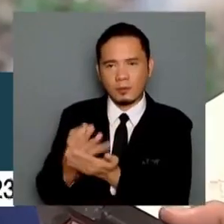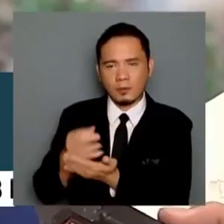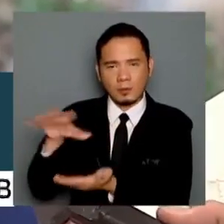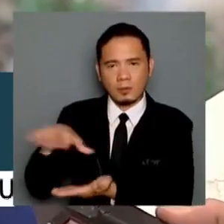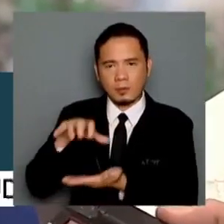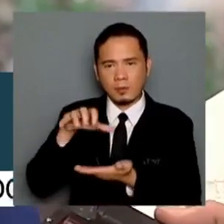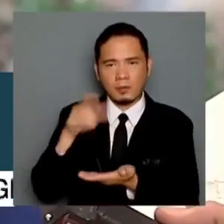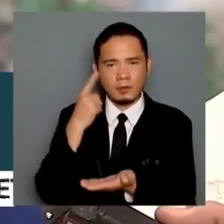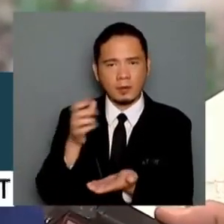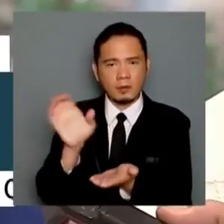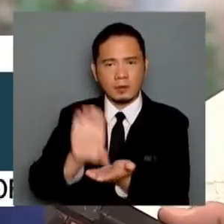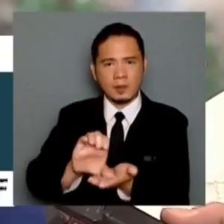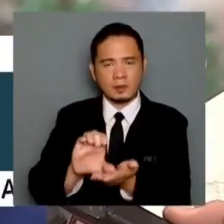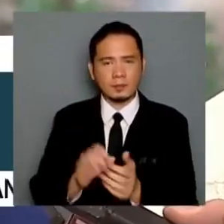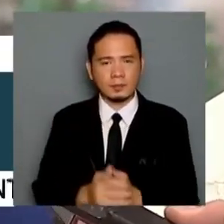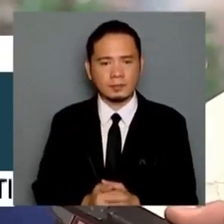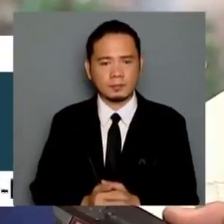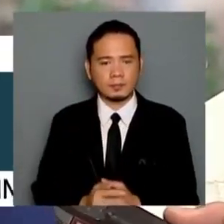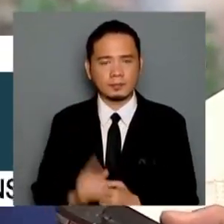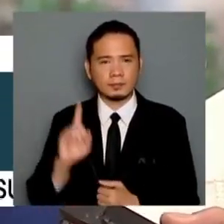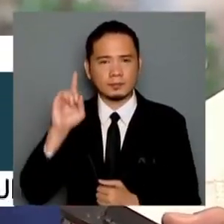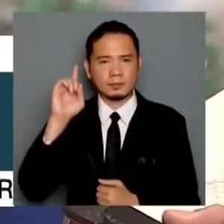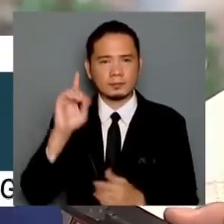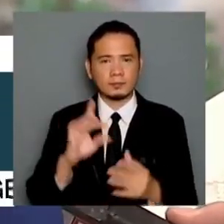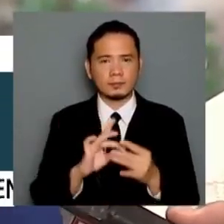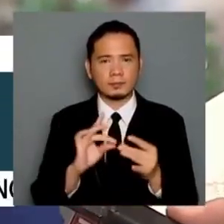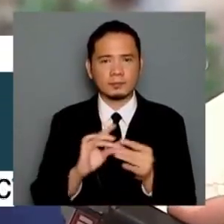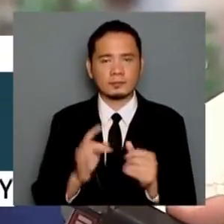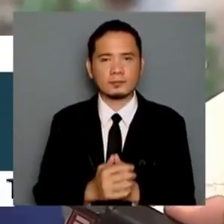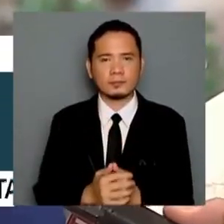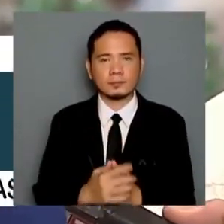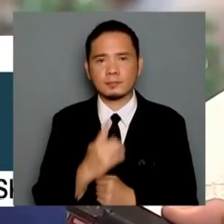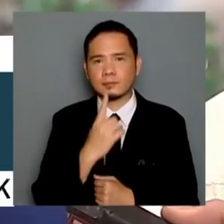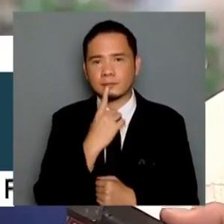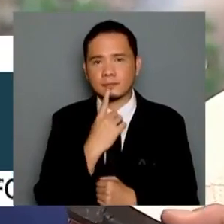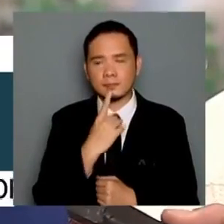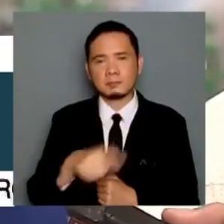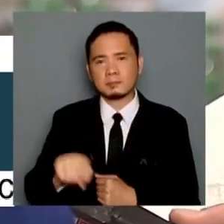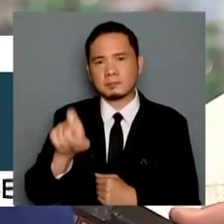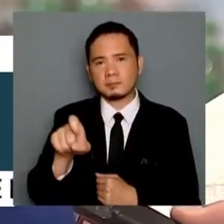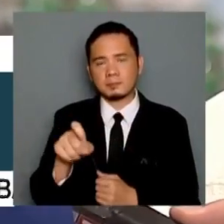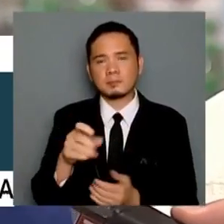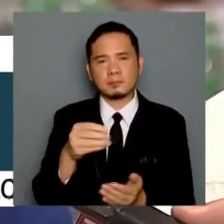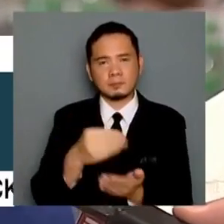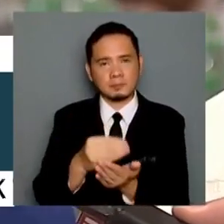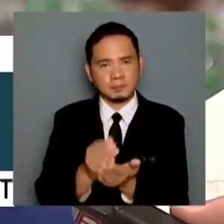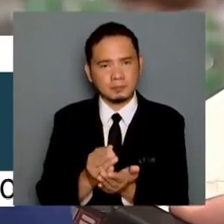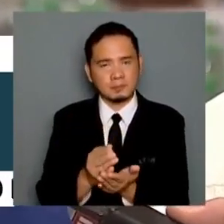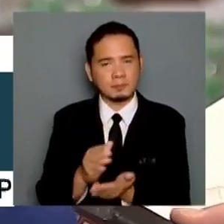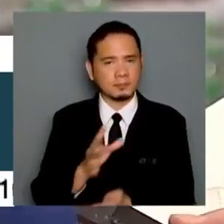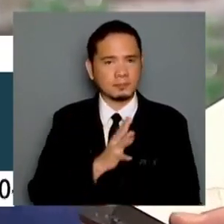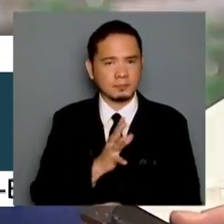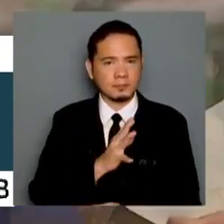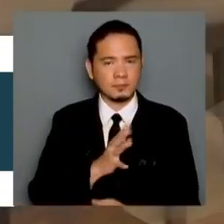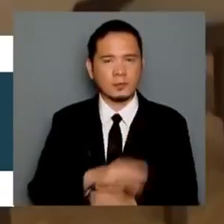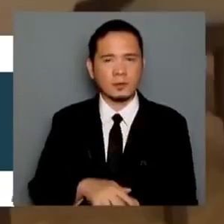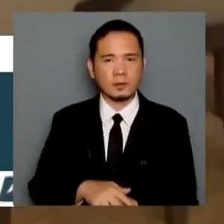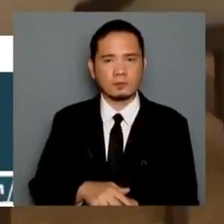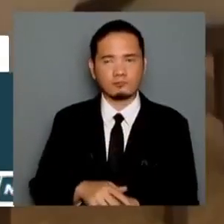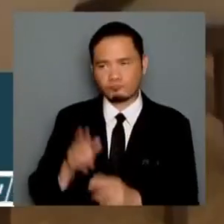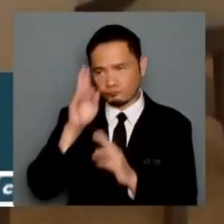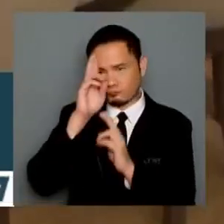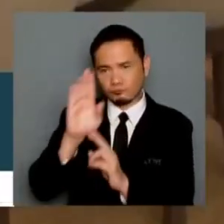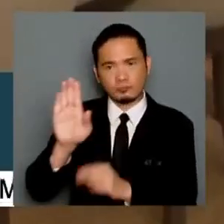Sabi nila is they need that budget. So yun ang, siyempre, nirespeto natin yung wishes ng agency. It's